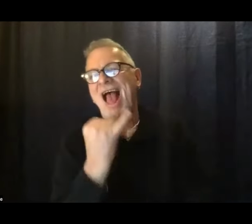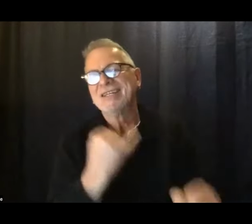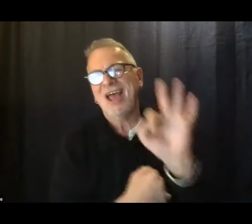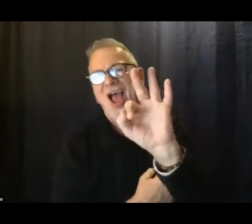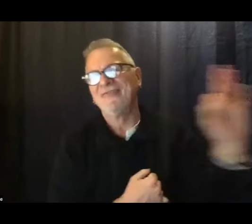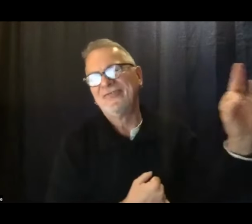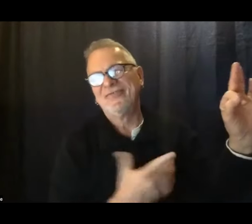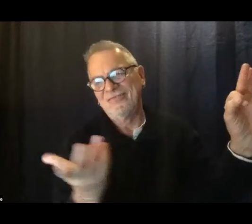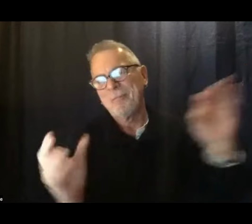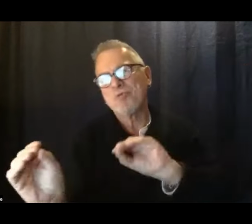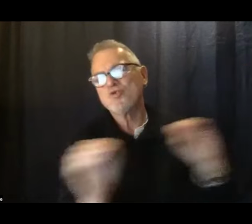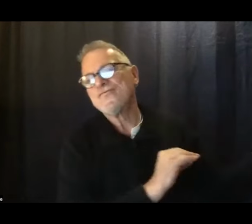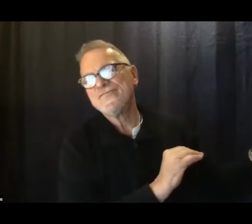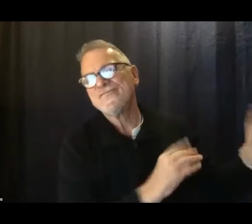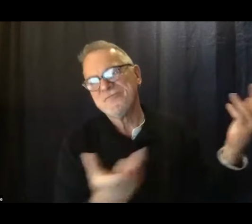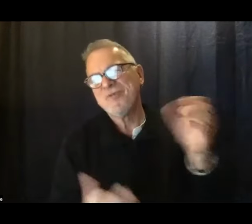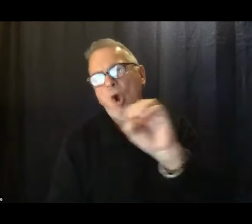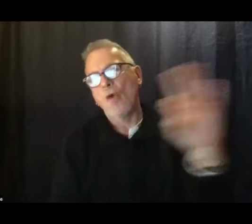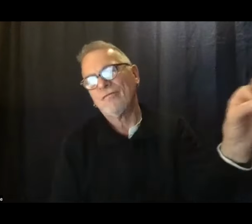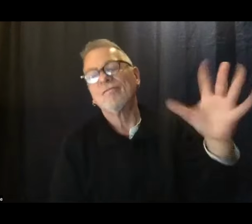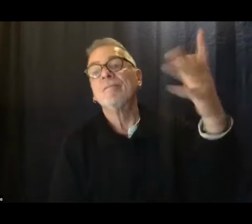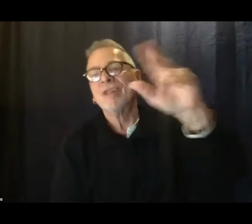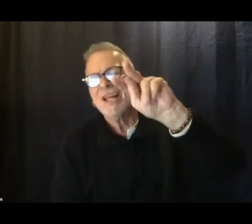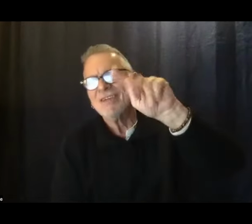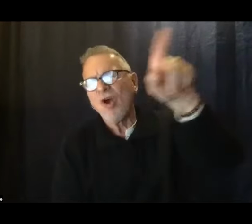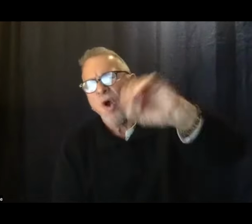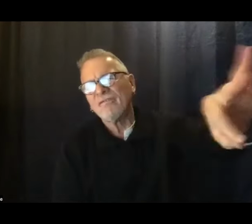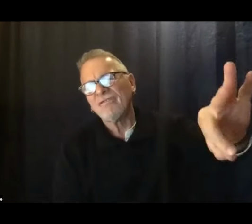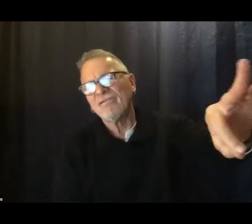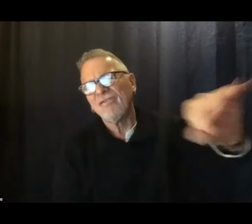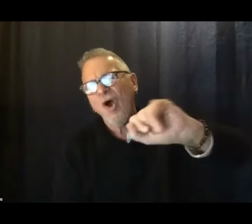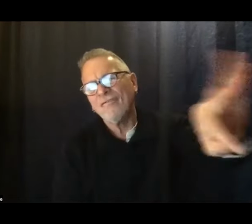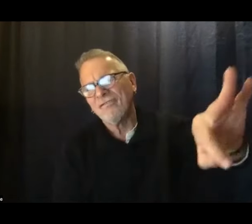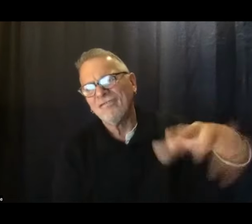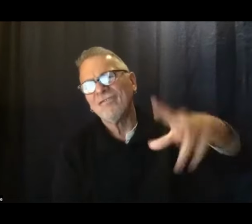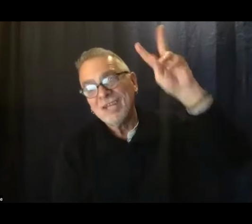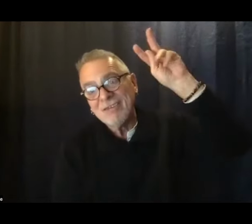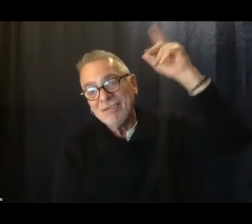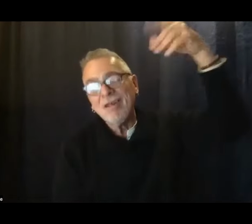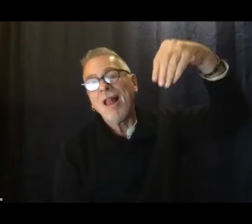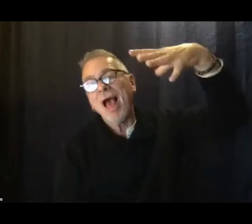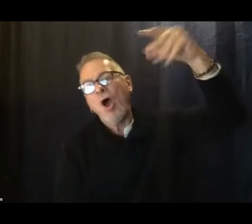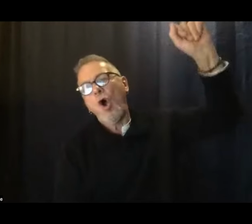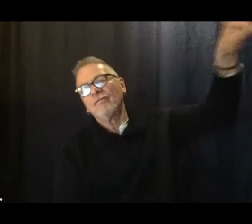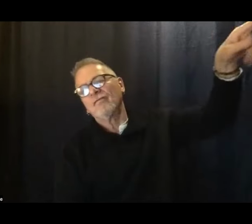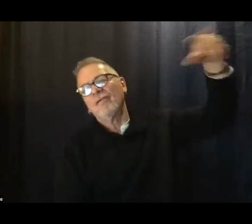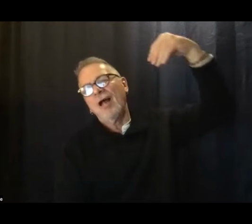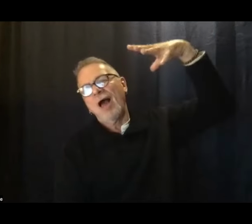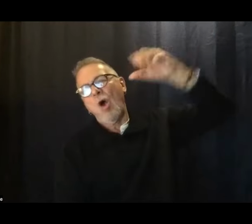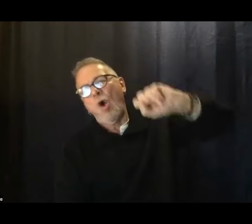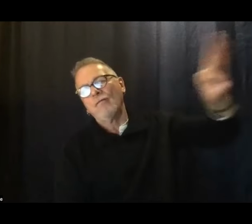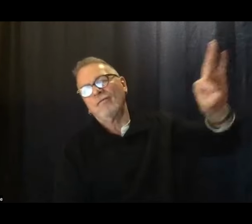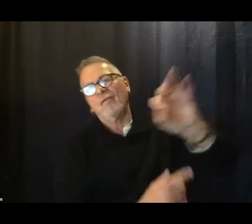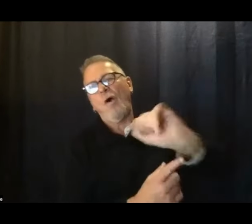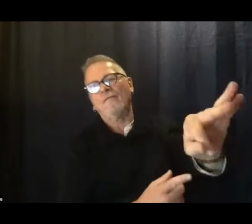O-F. And the 2 F's slide, right? Off. It's got that movement. Turn the TV off.